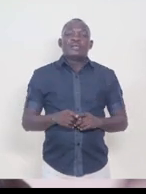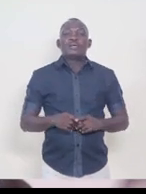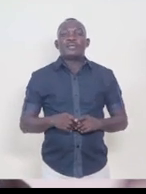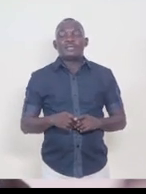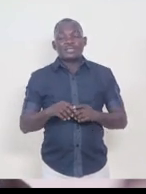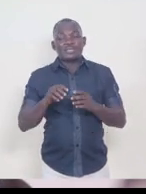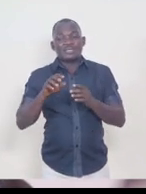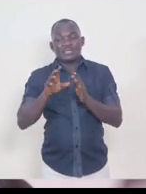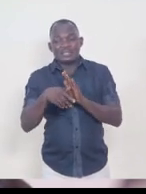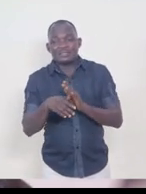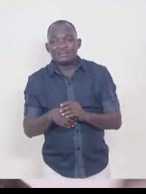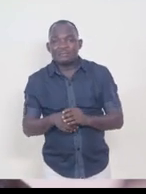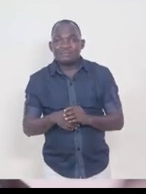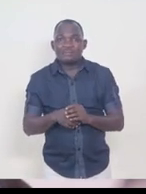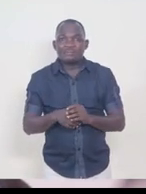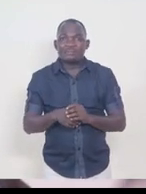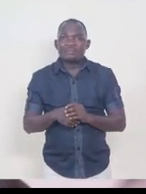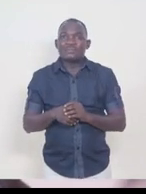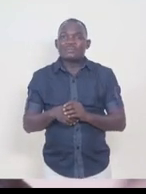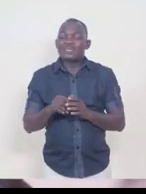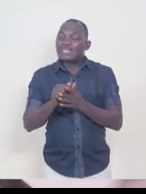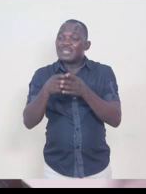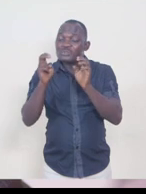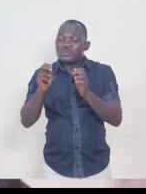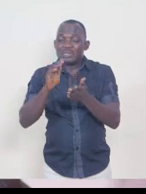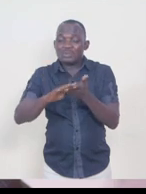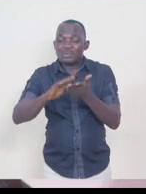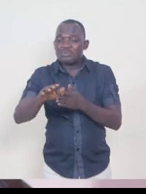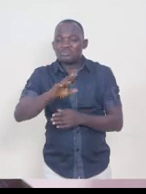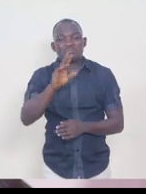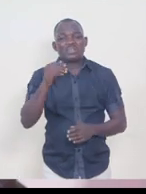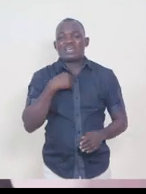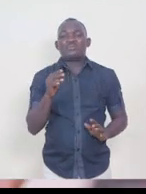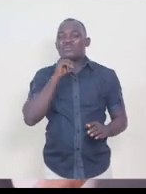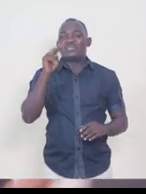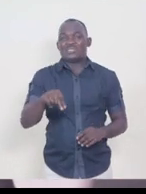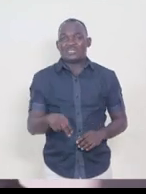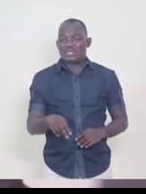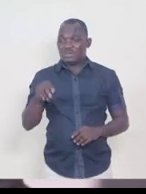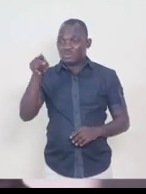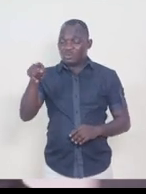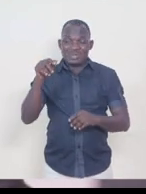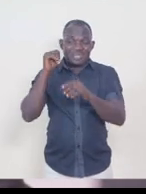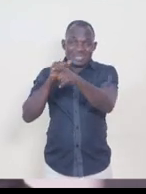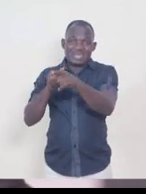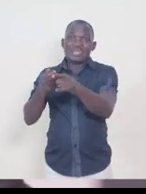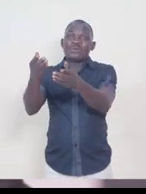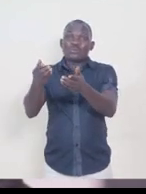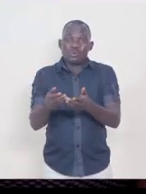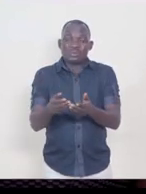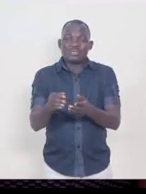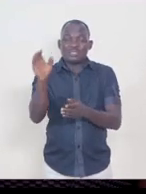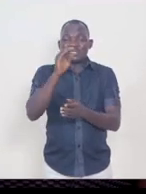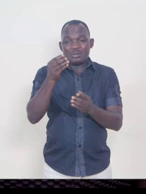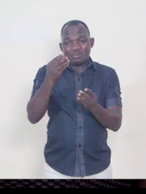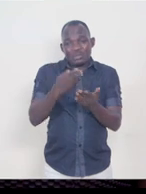In that case, there is no settlement or any apology. Since your client here, Esther, want to extort money